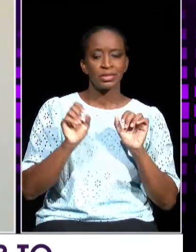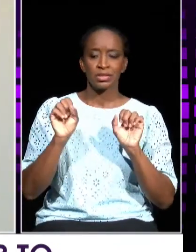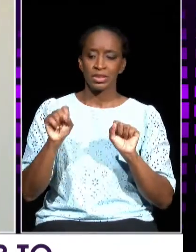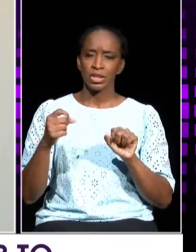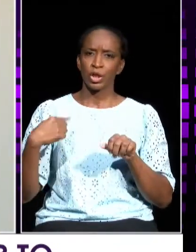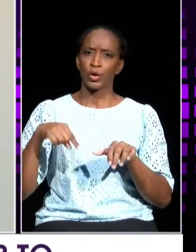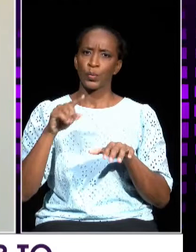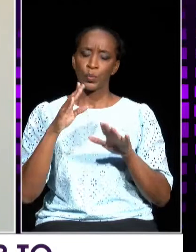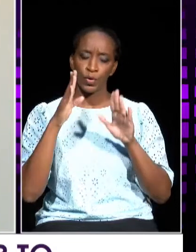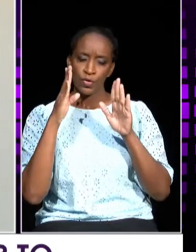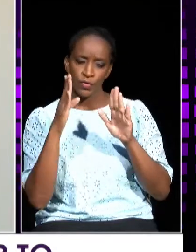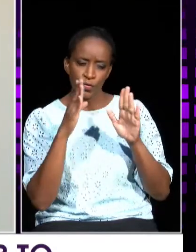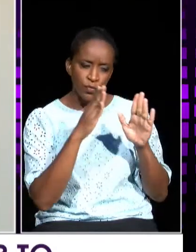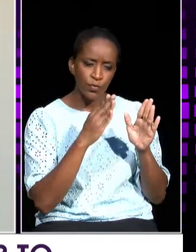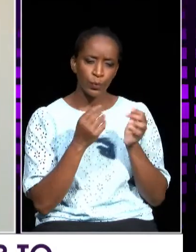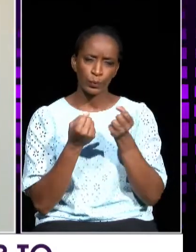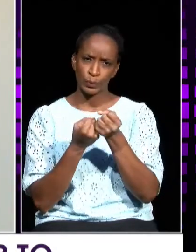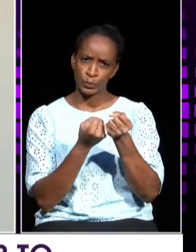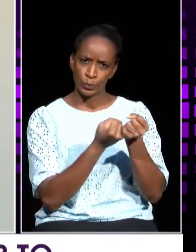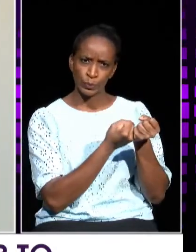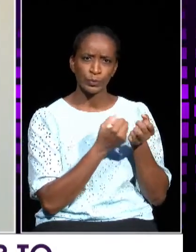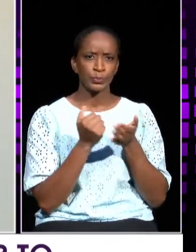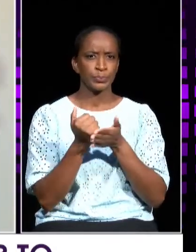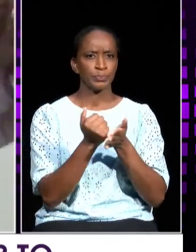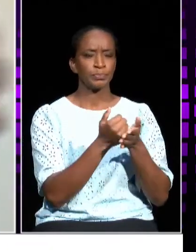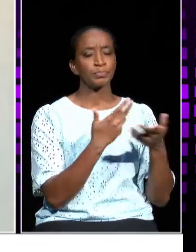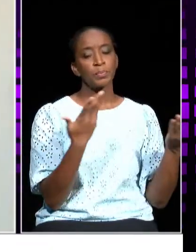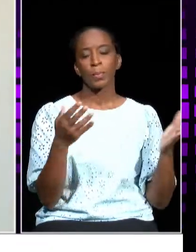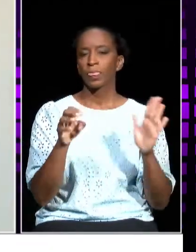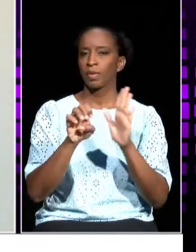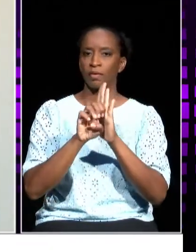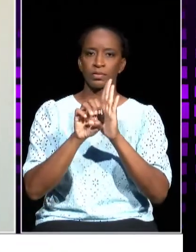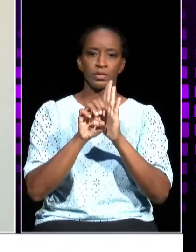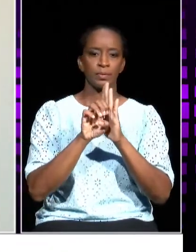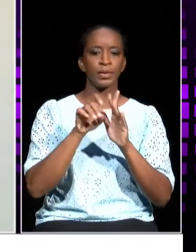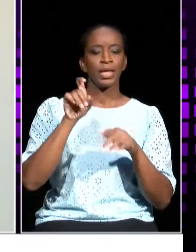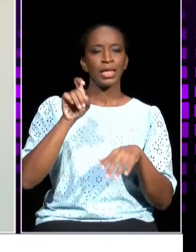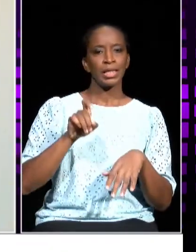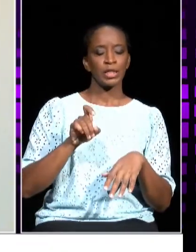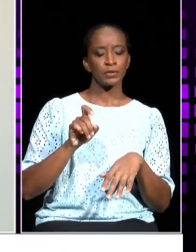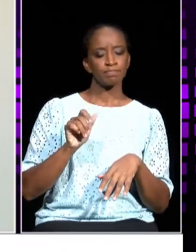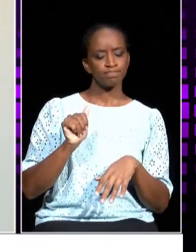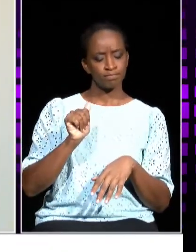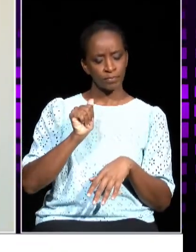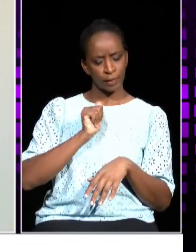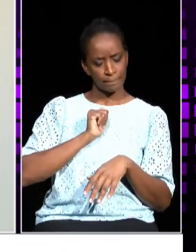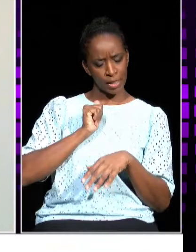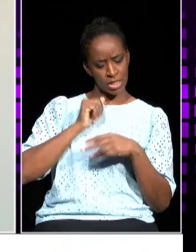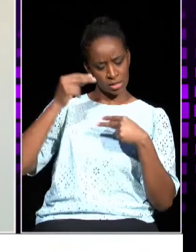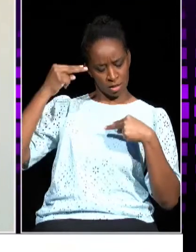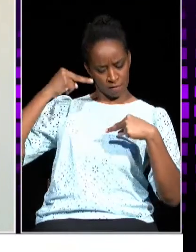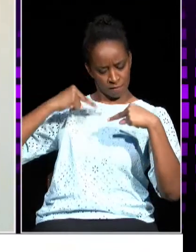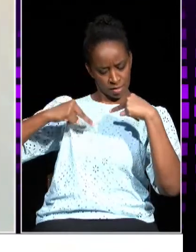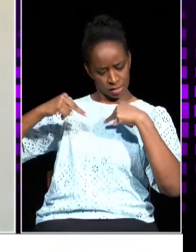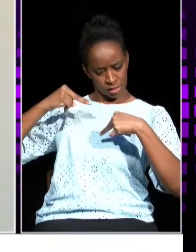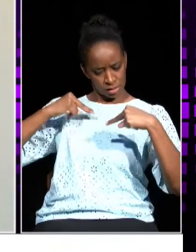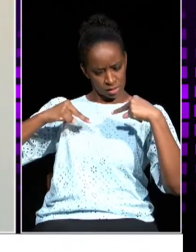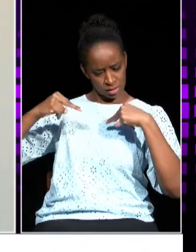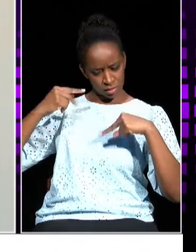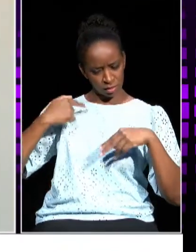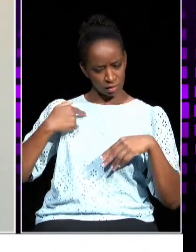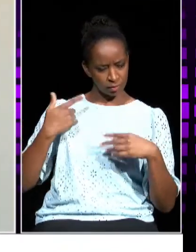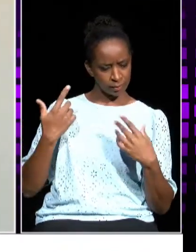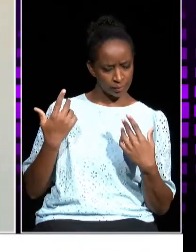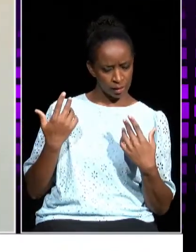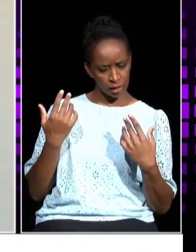skills such as using positive self-talk. As individuals, we all have an inner thought going on in our head, and if that thought is one that is